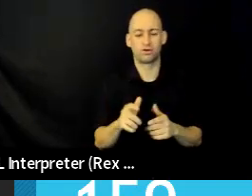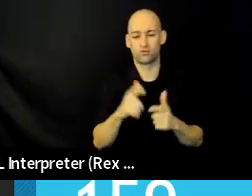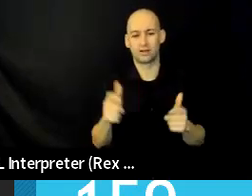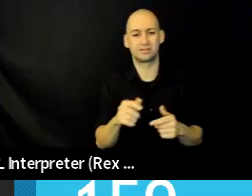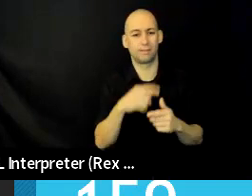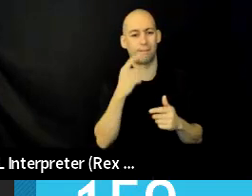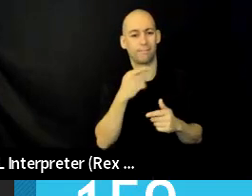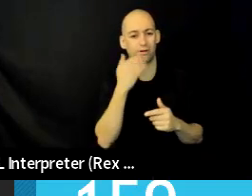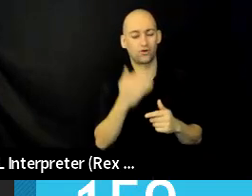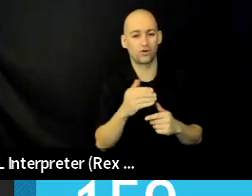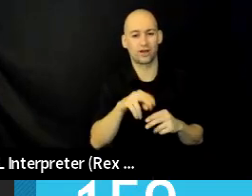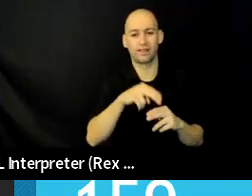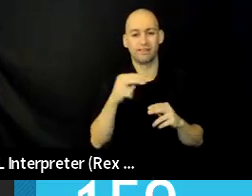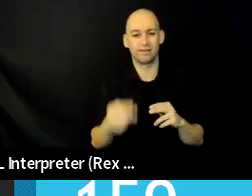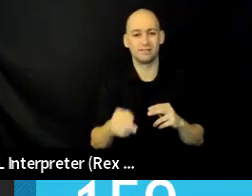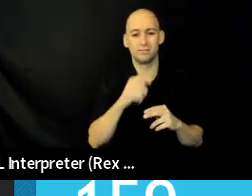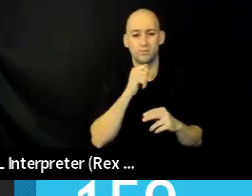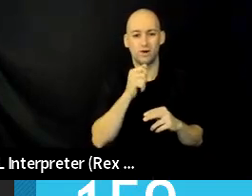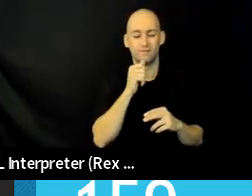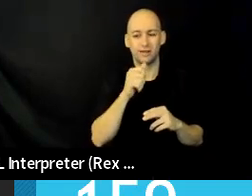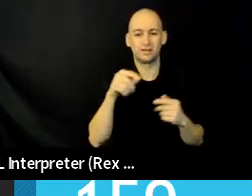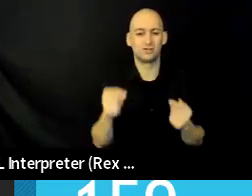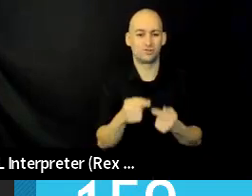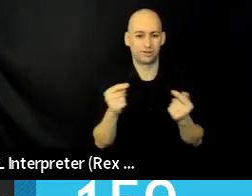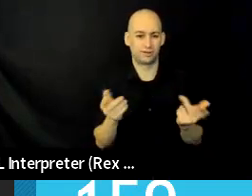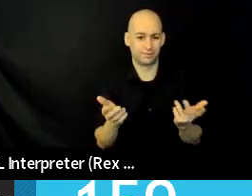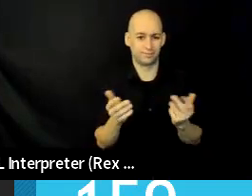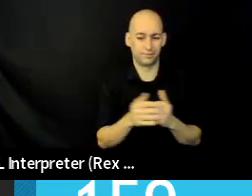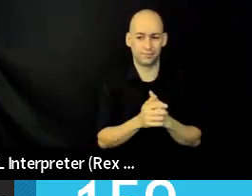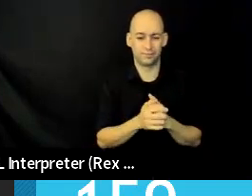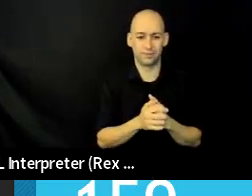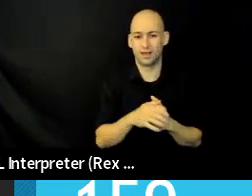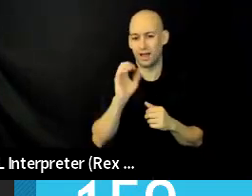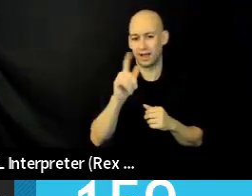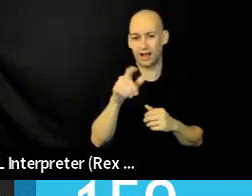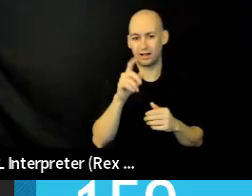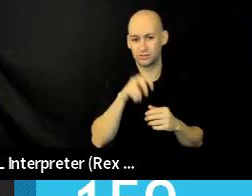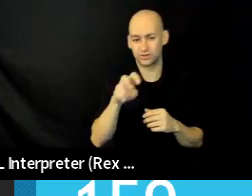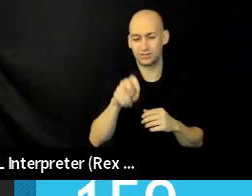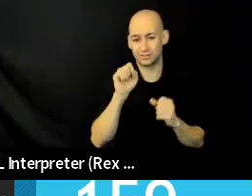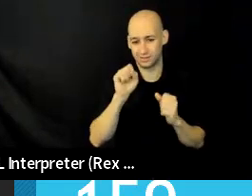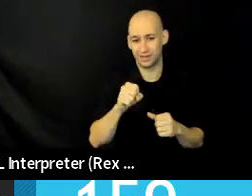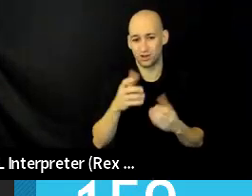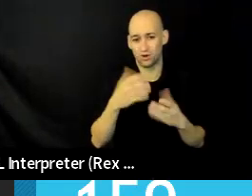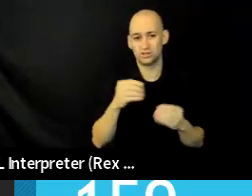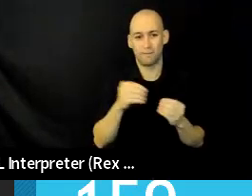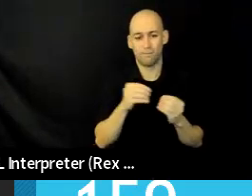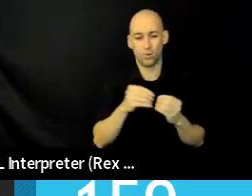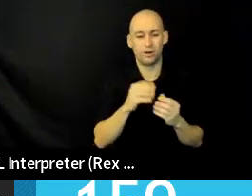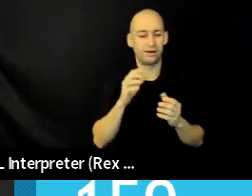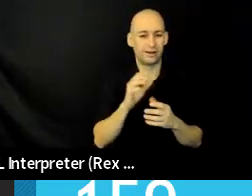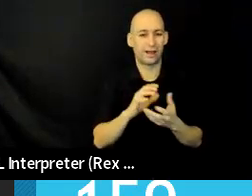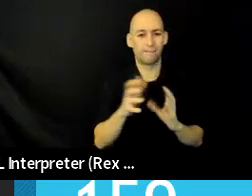fact that Caltrans could have caused more damage is not grounds